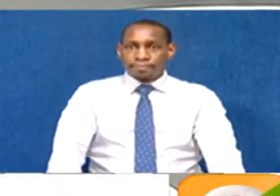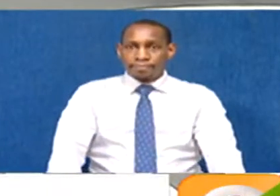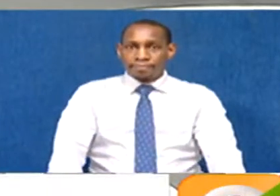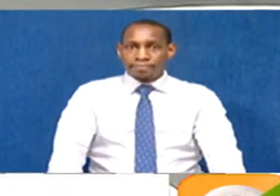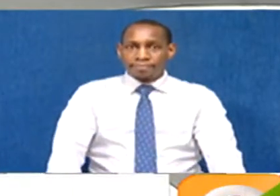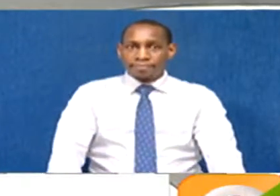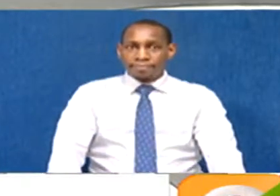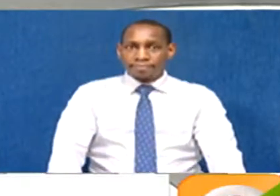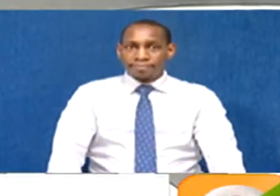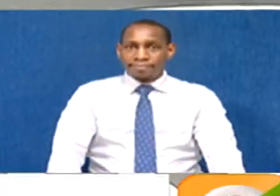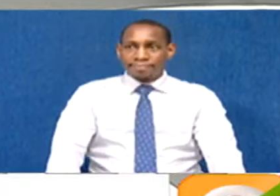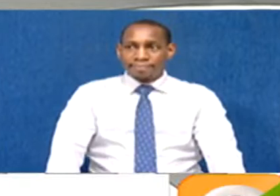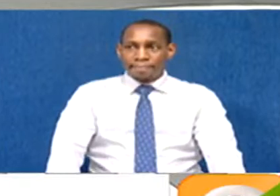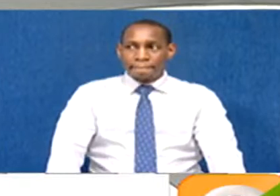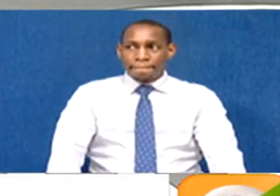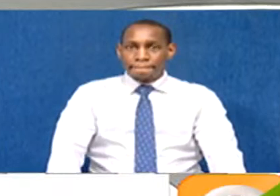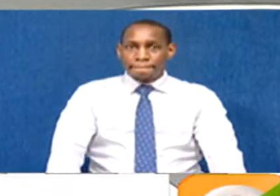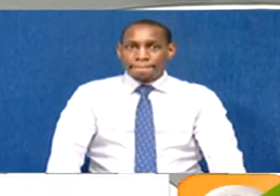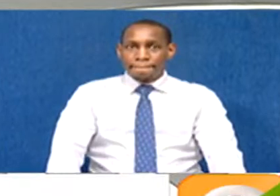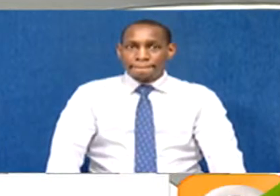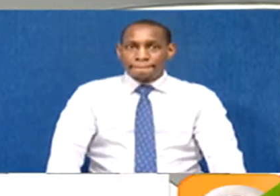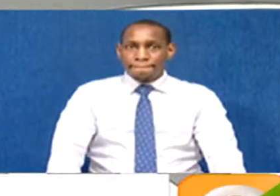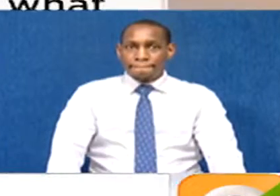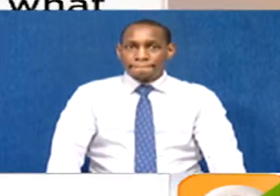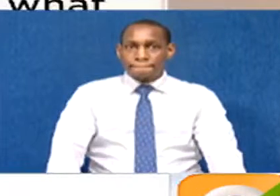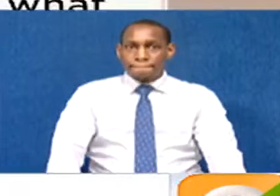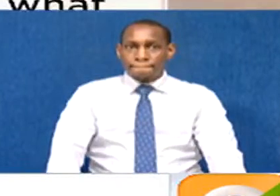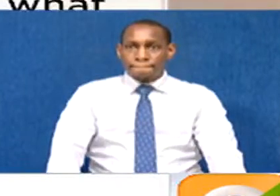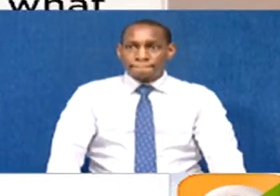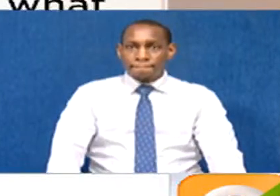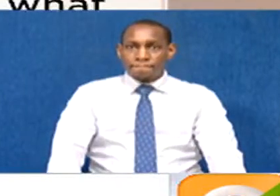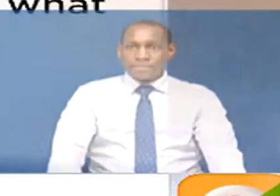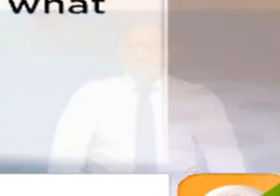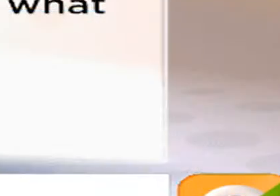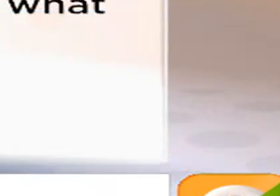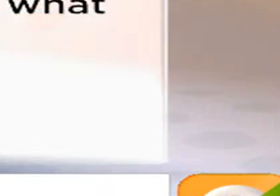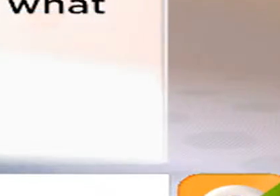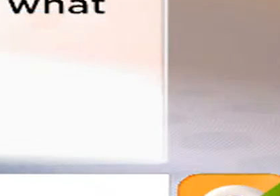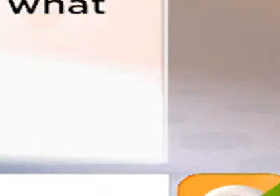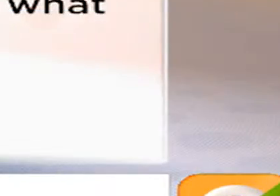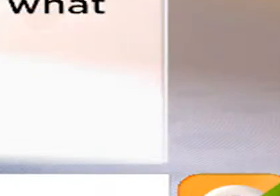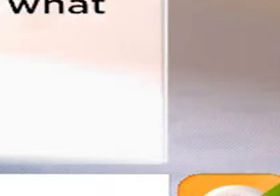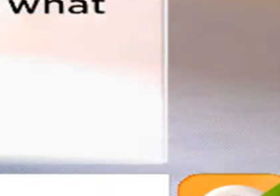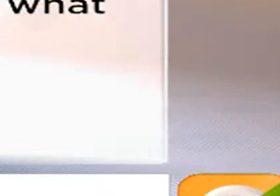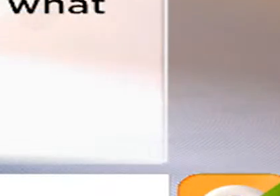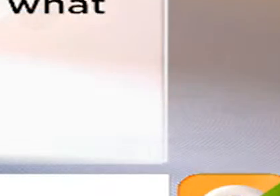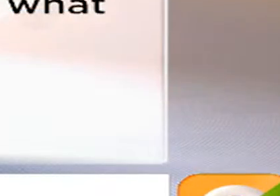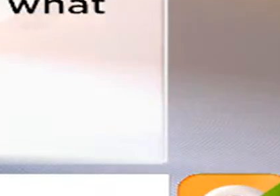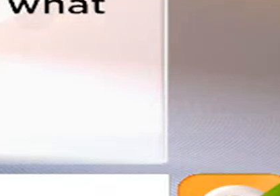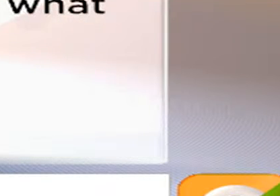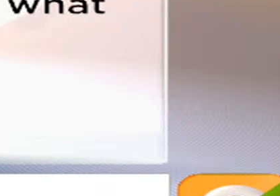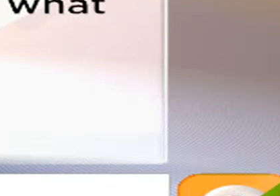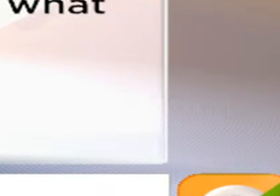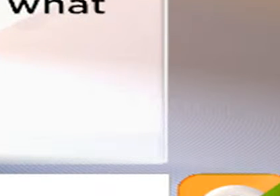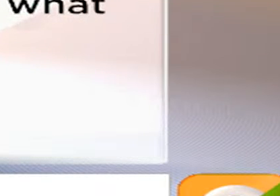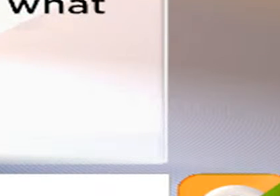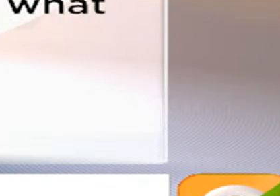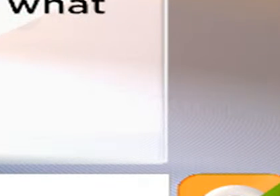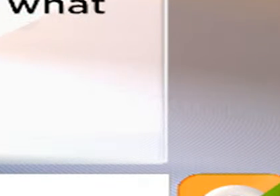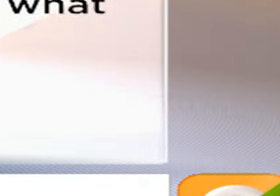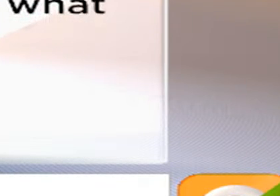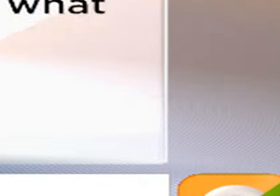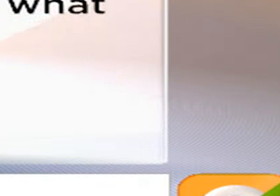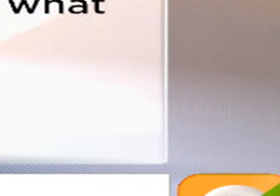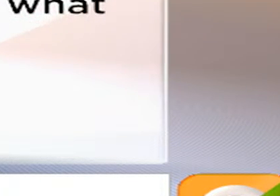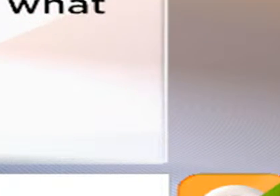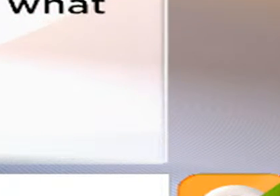No problem. Yes, Cornelius says, ask Mheshimiwa, if